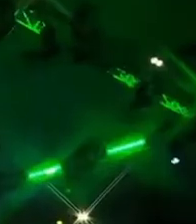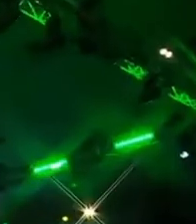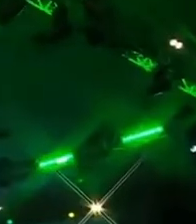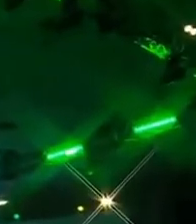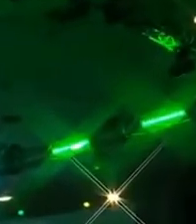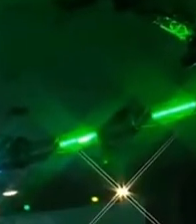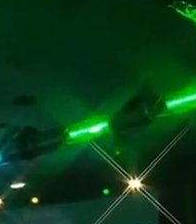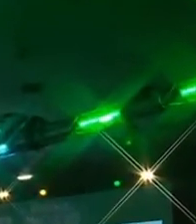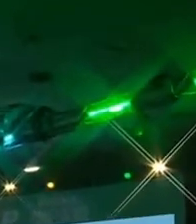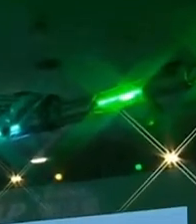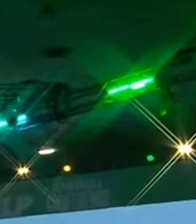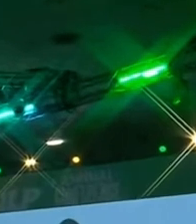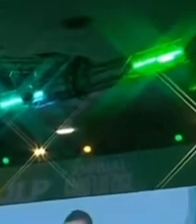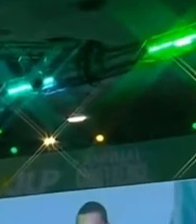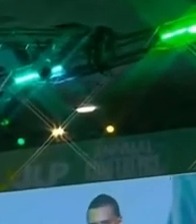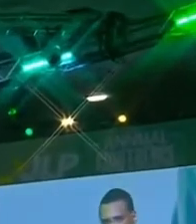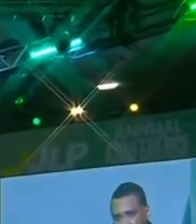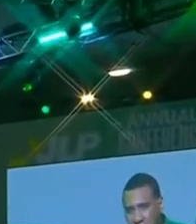It took me